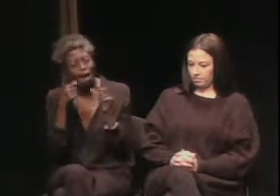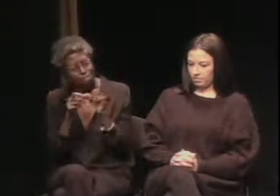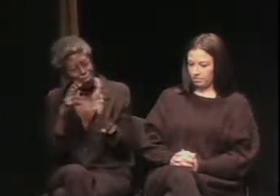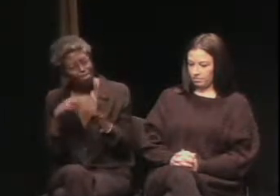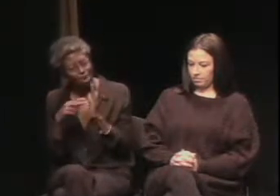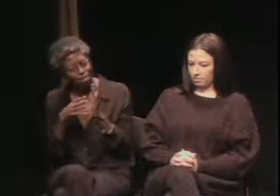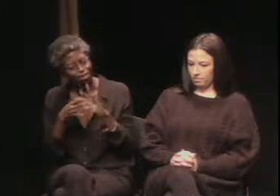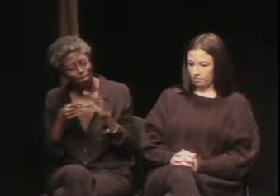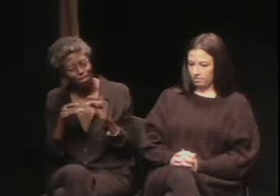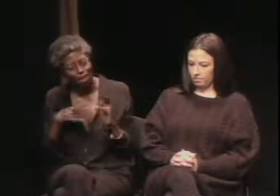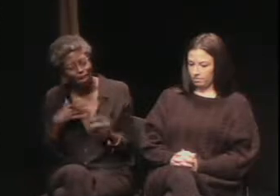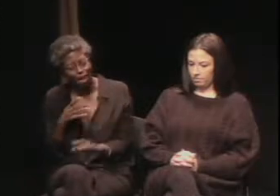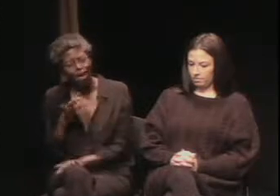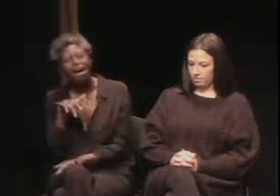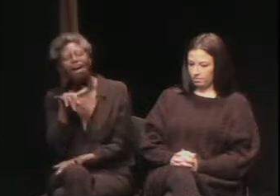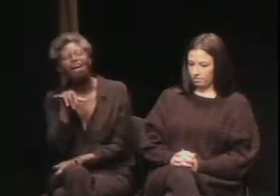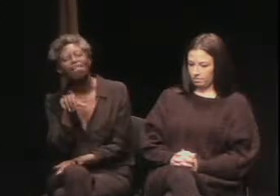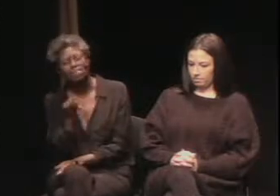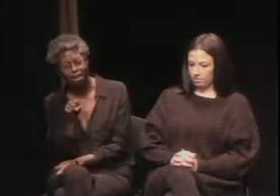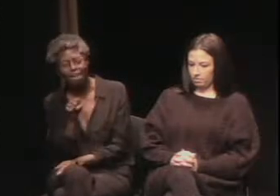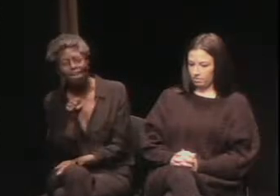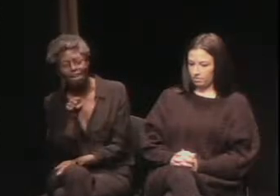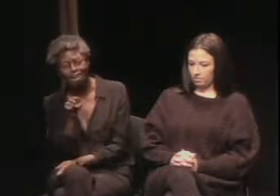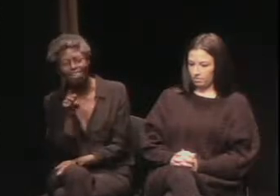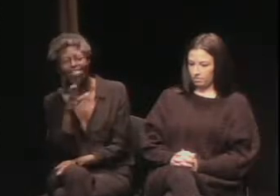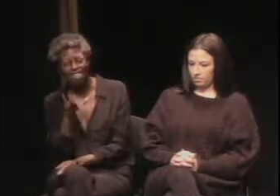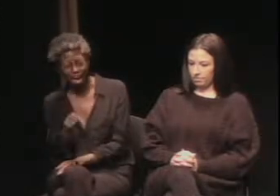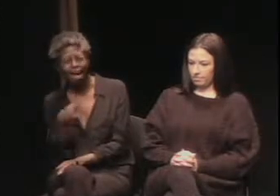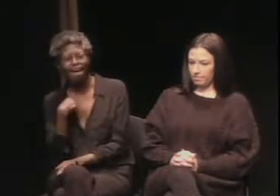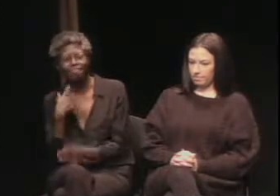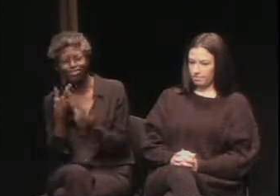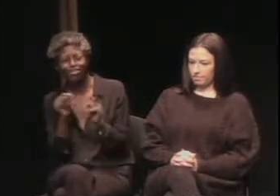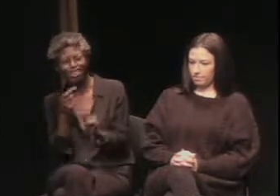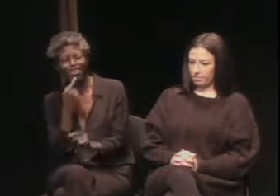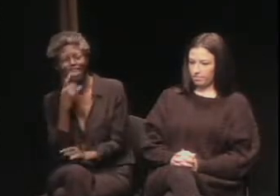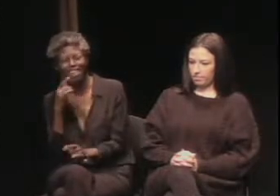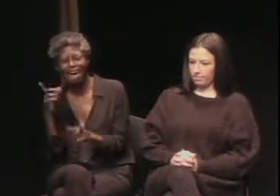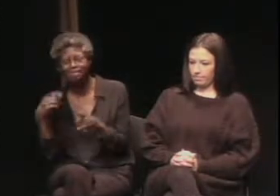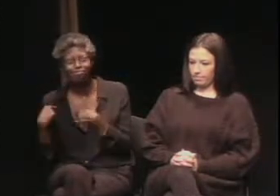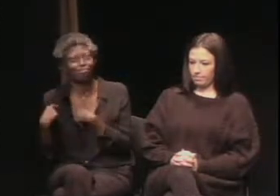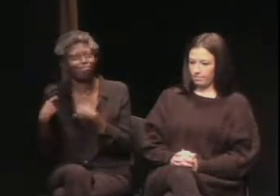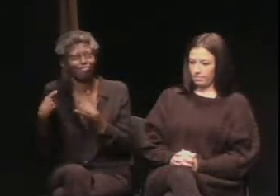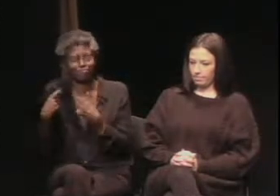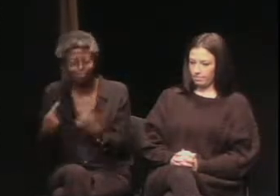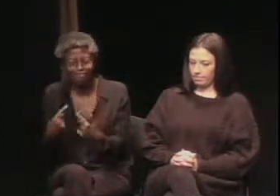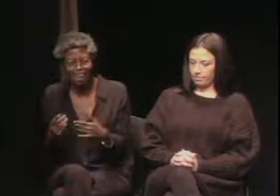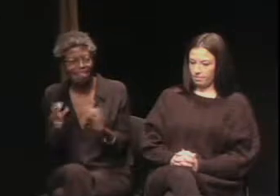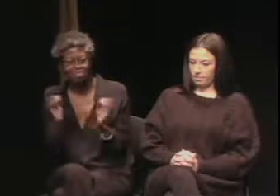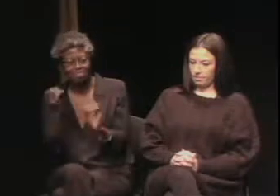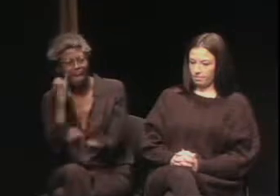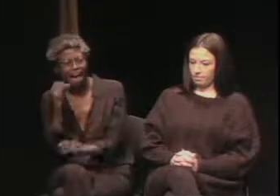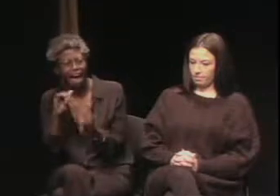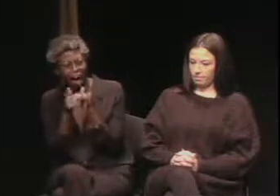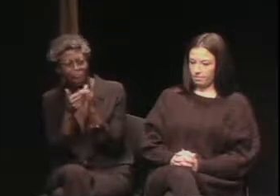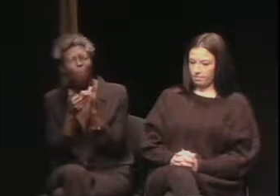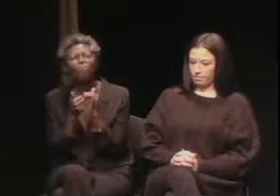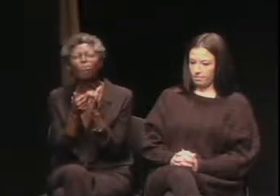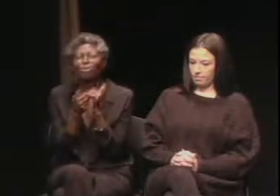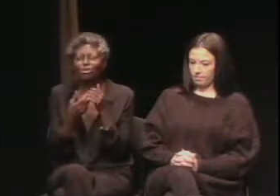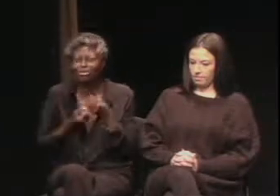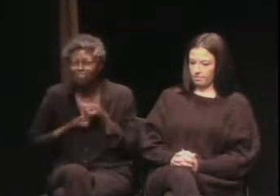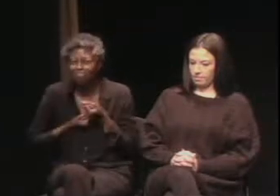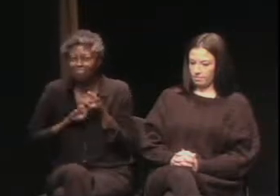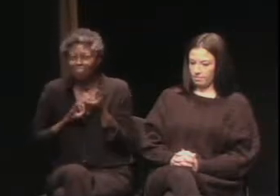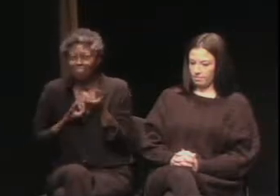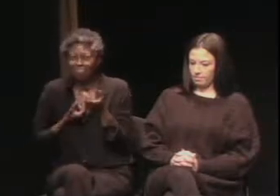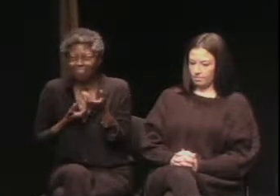feeling like, yes, that's the thing that I've been trying to say for right. so many years that I had no idea how to like let out of my body